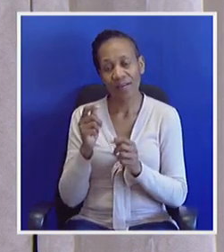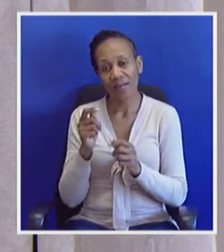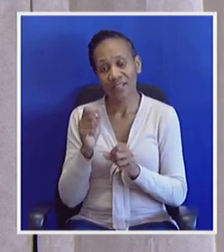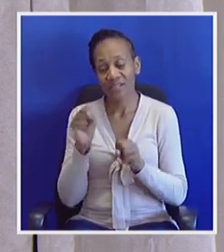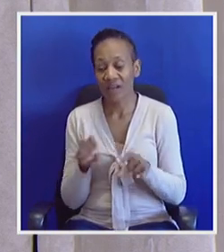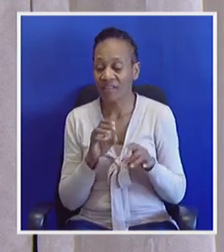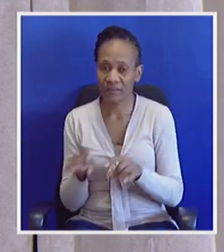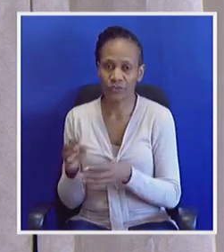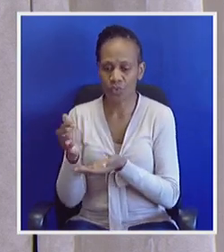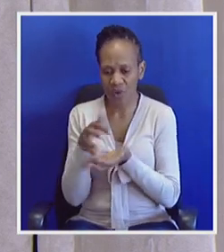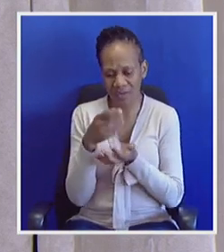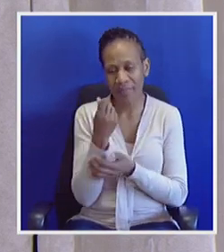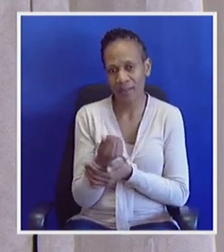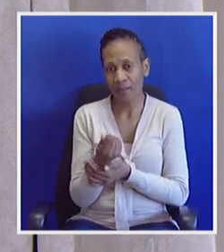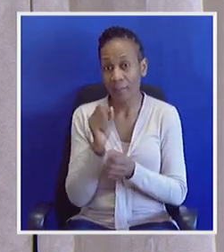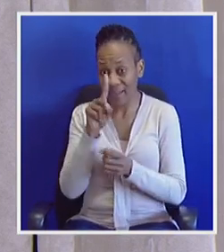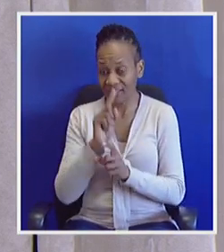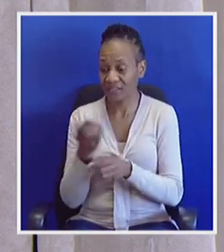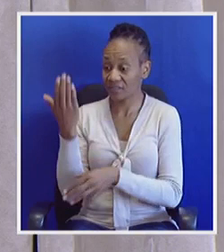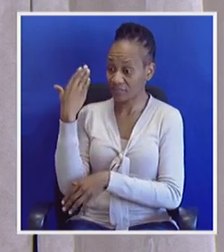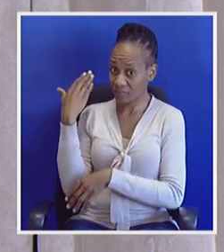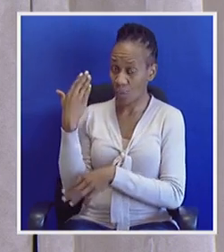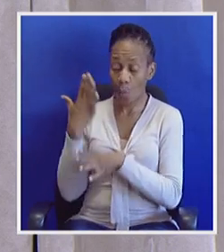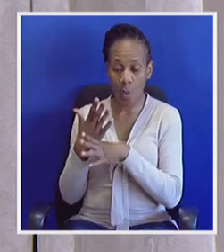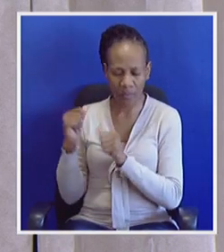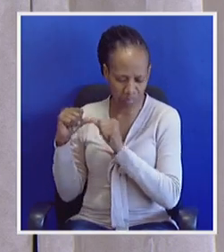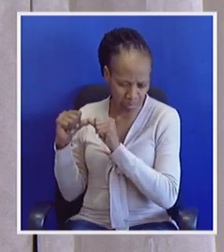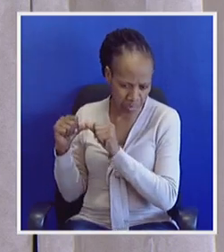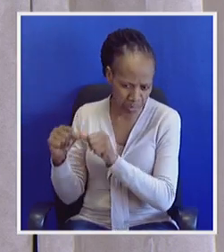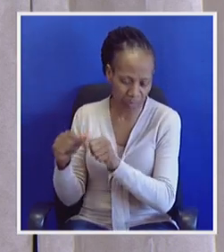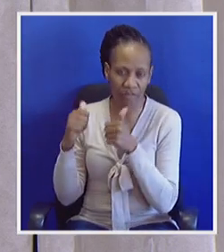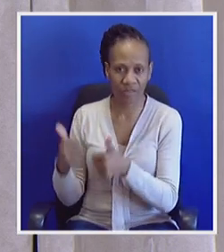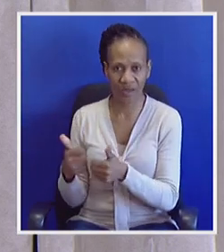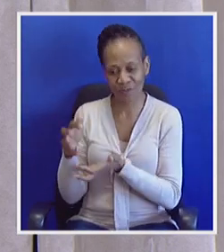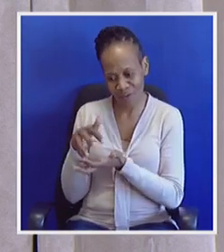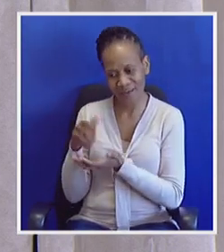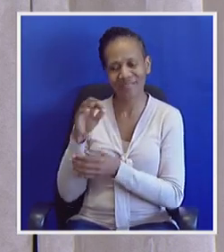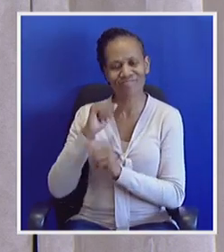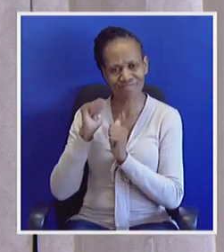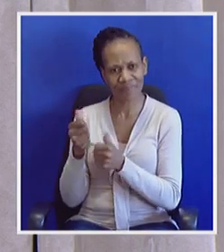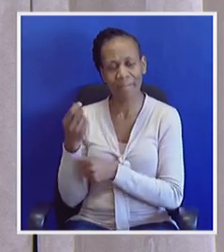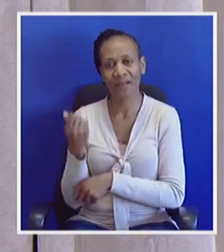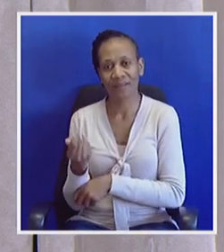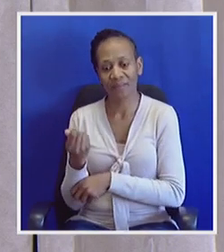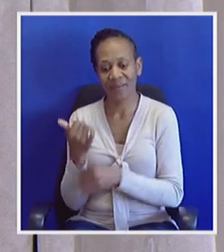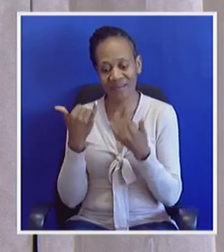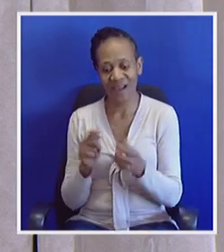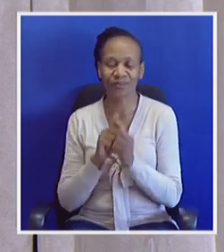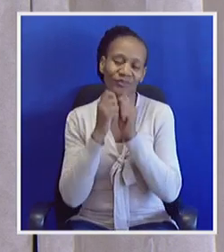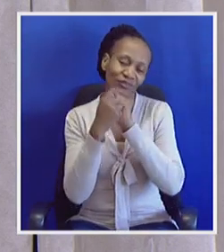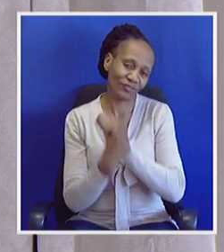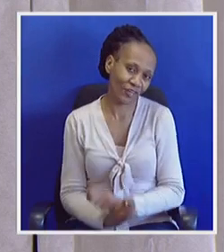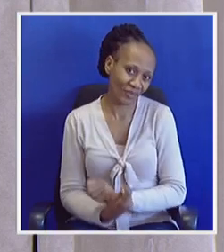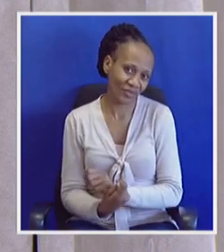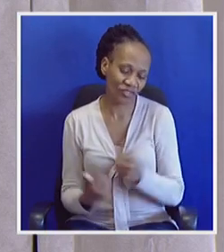view. In the past, it operated well and made profits, and right now, it is facing